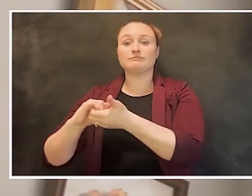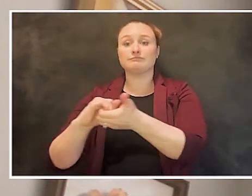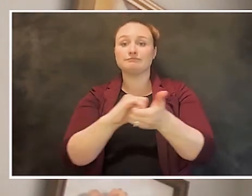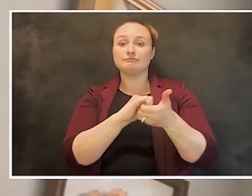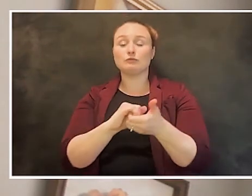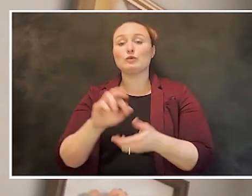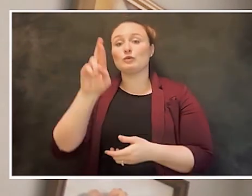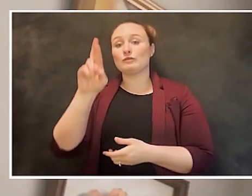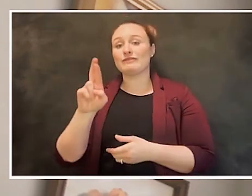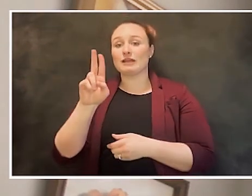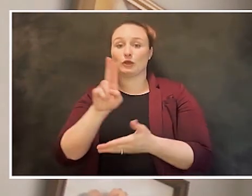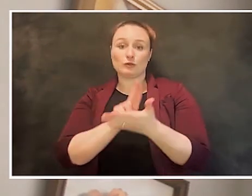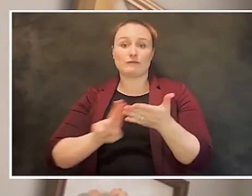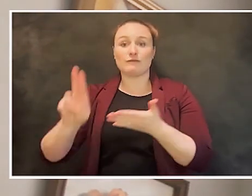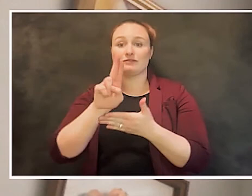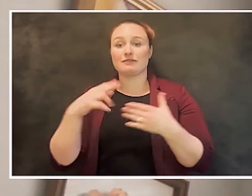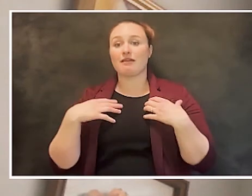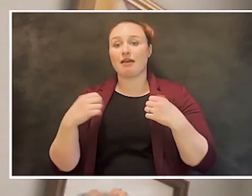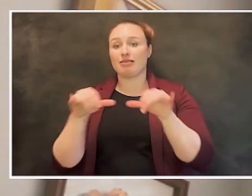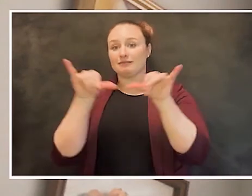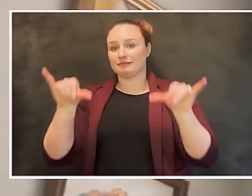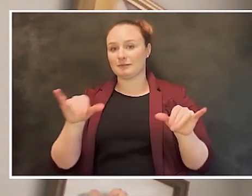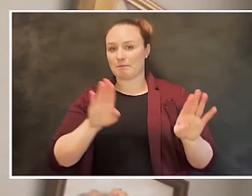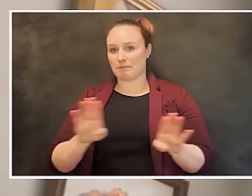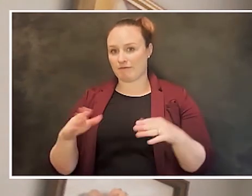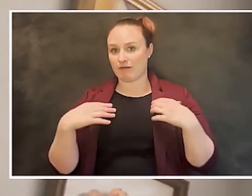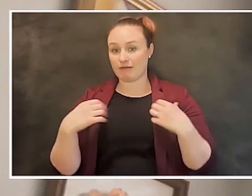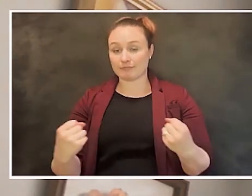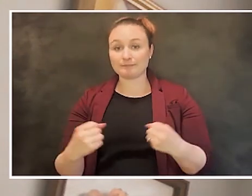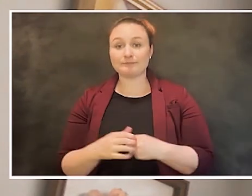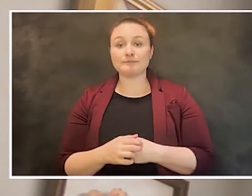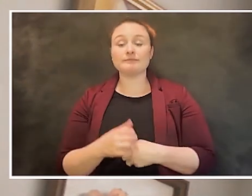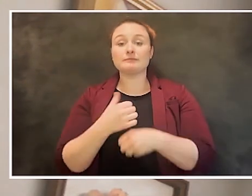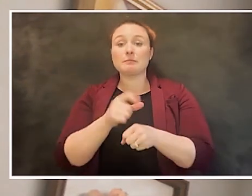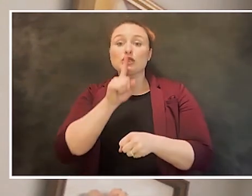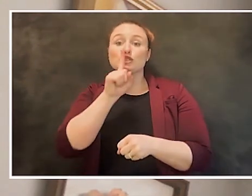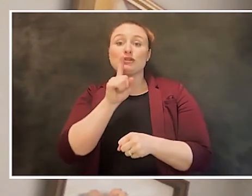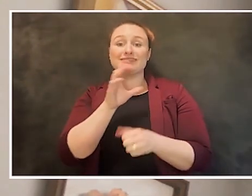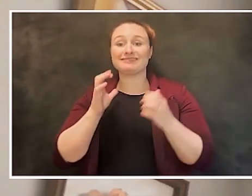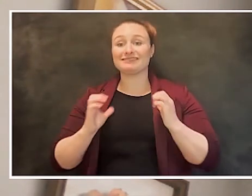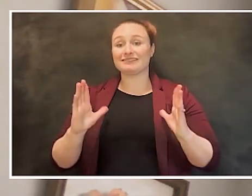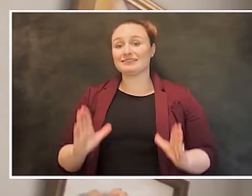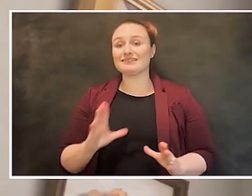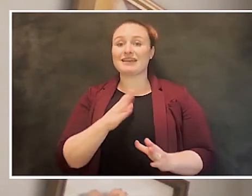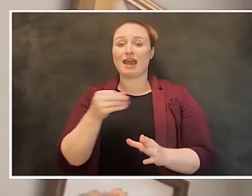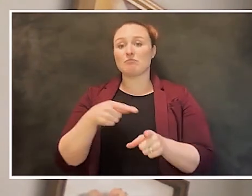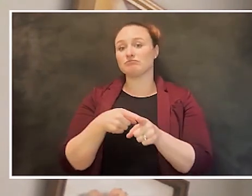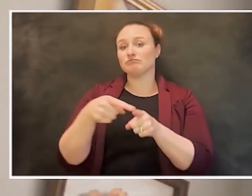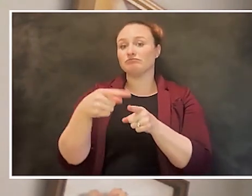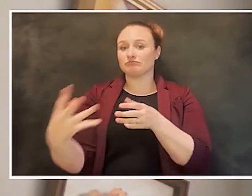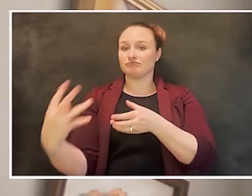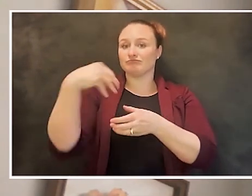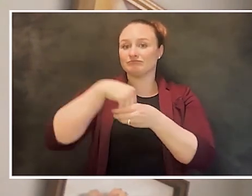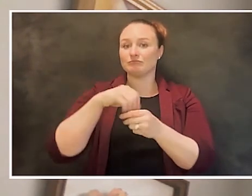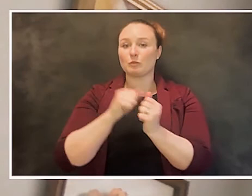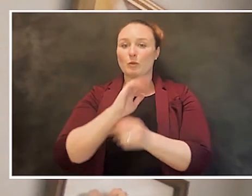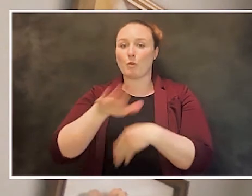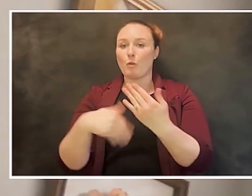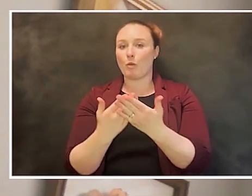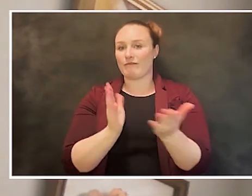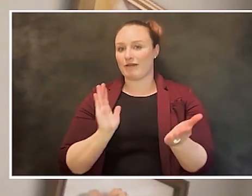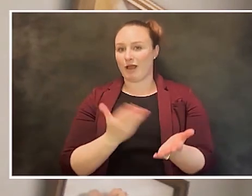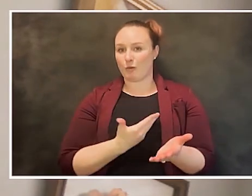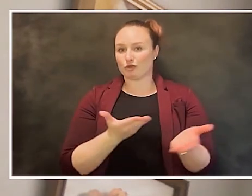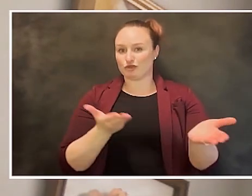University Health System Behavioral Health to ensure citizen and professional involvement in all aspects of department services.